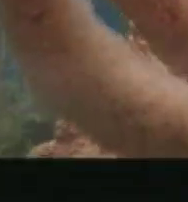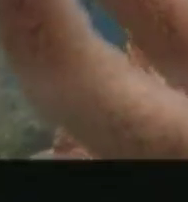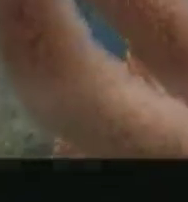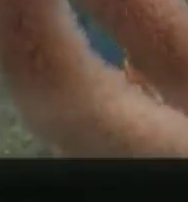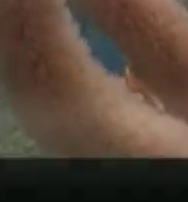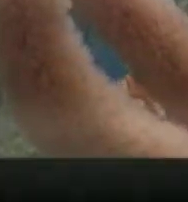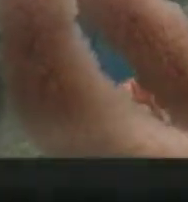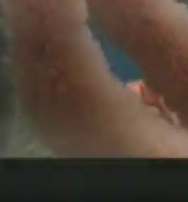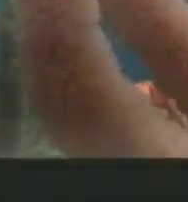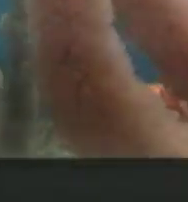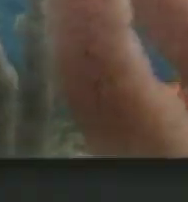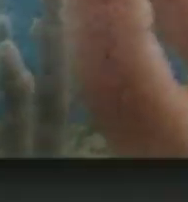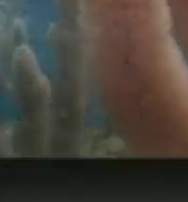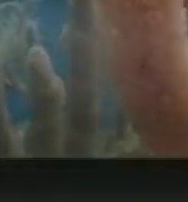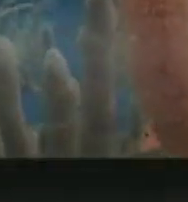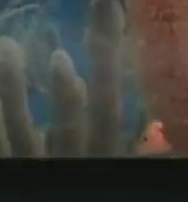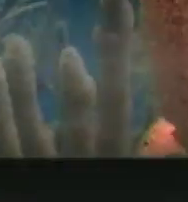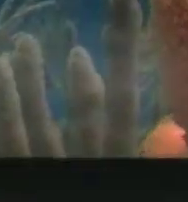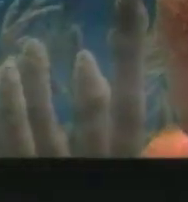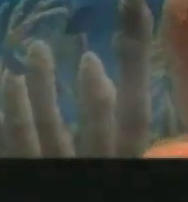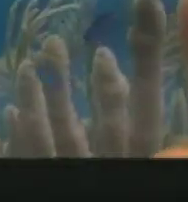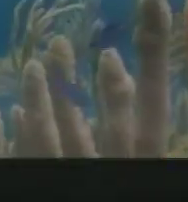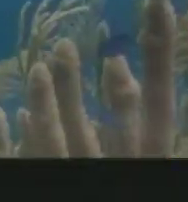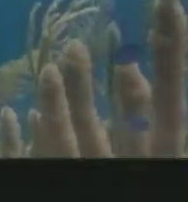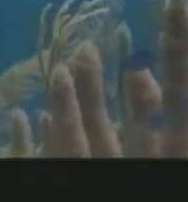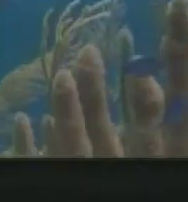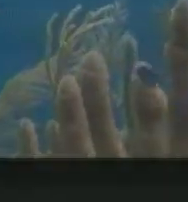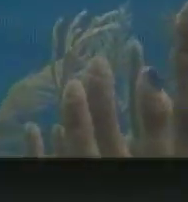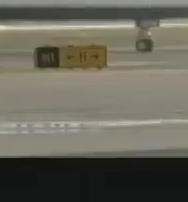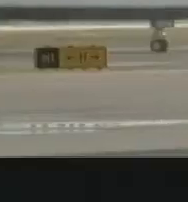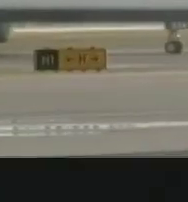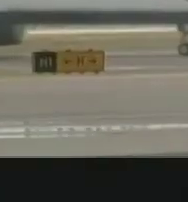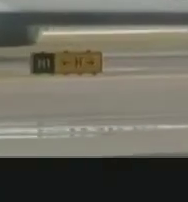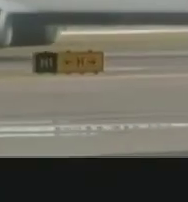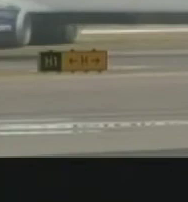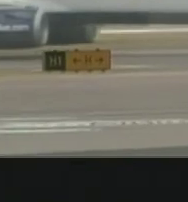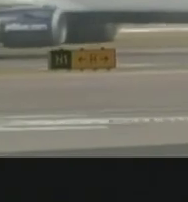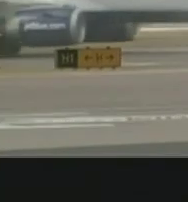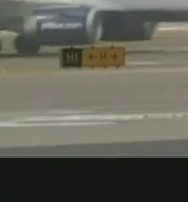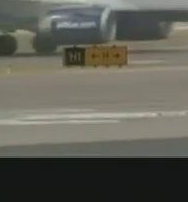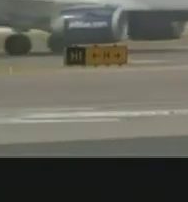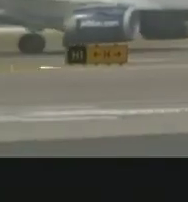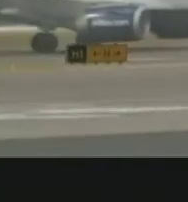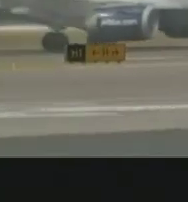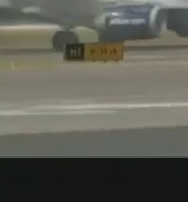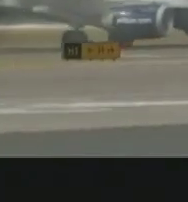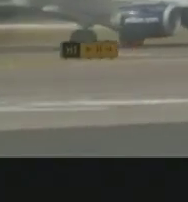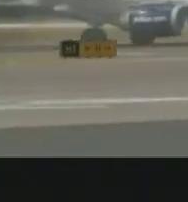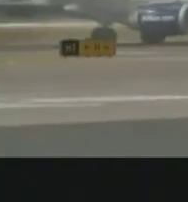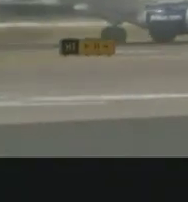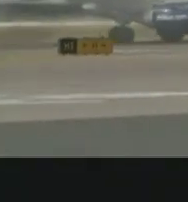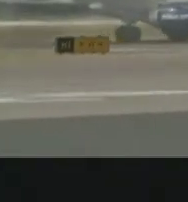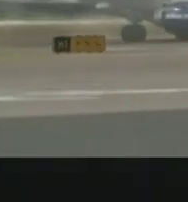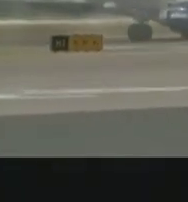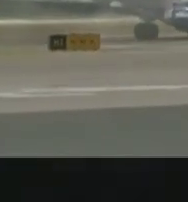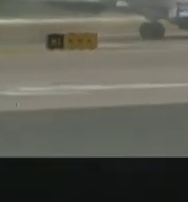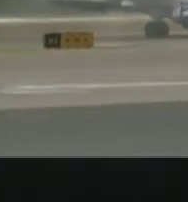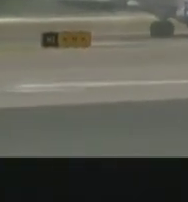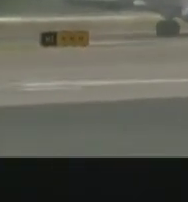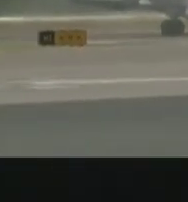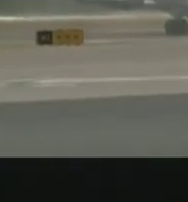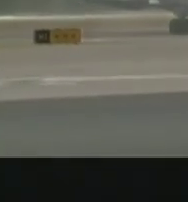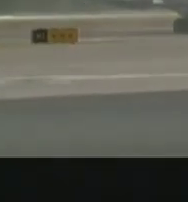involves historic finds. The topic debated in Parliament, and we have the highlights. JetBlue begins direct service from Westchester, New York. We're